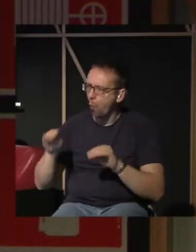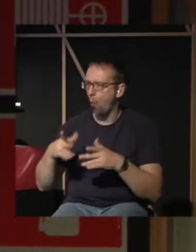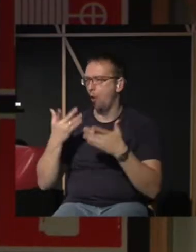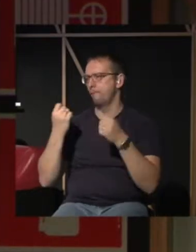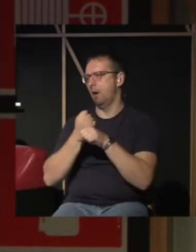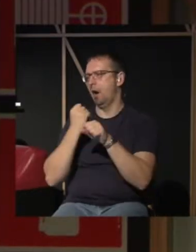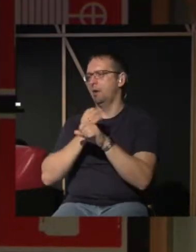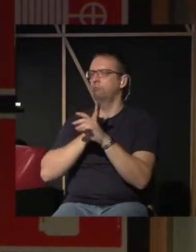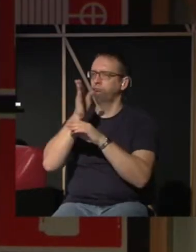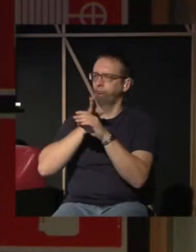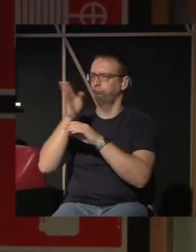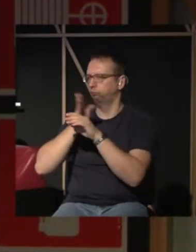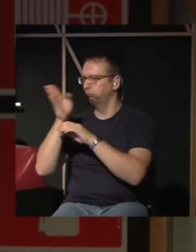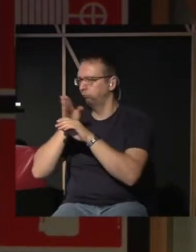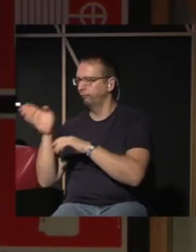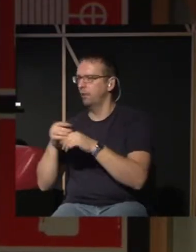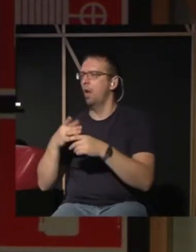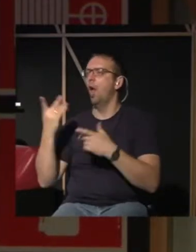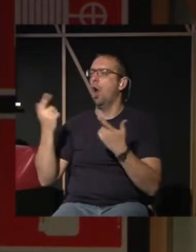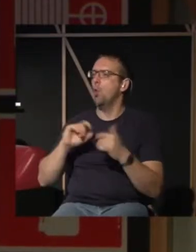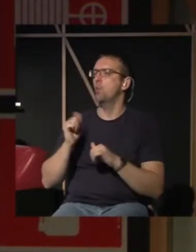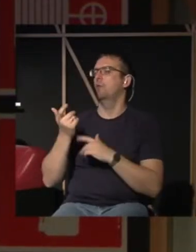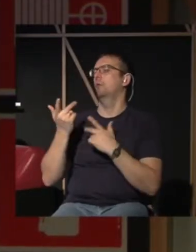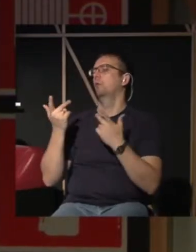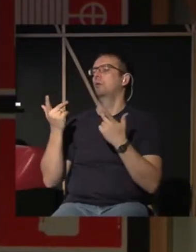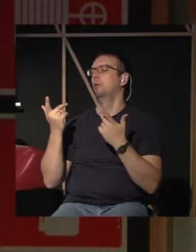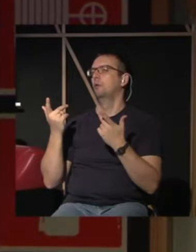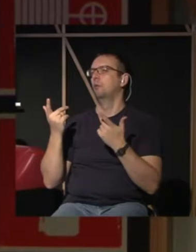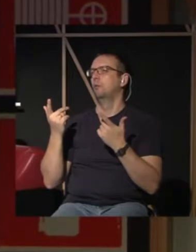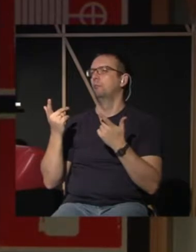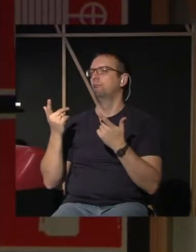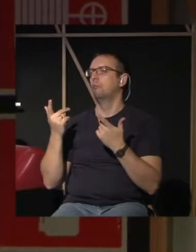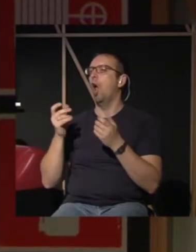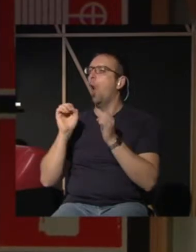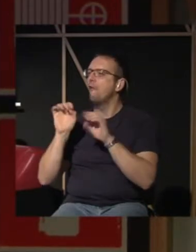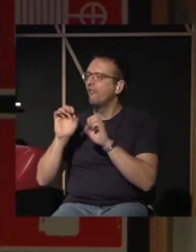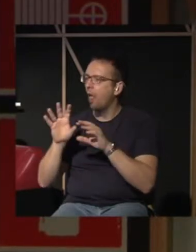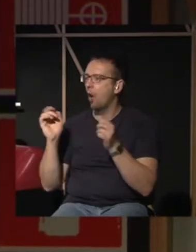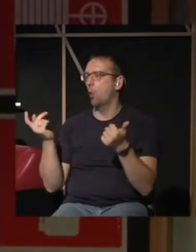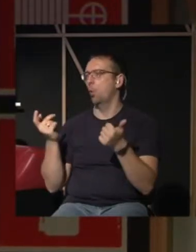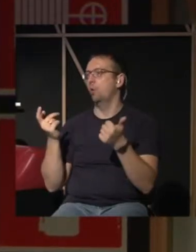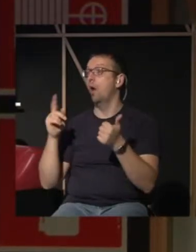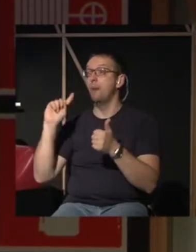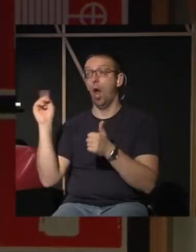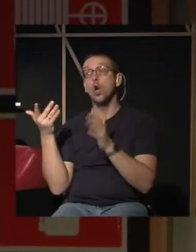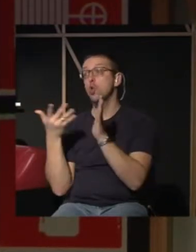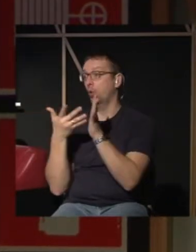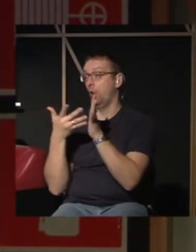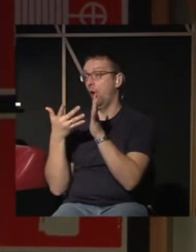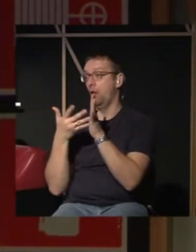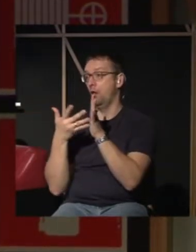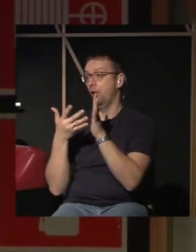we work with. We also monitor, so we monitor before the tournament and also during the tournament, and we